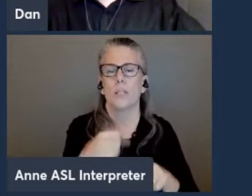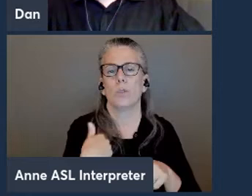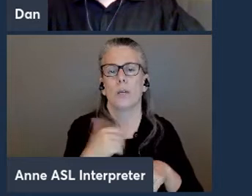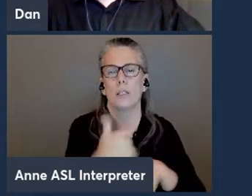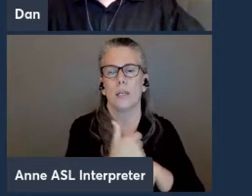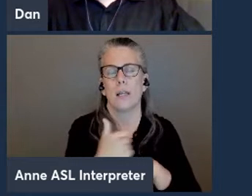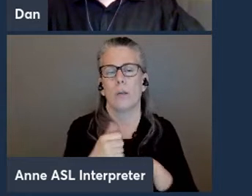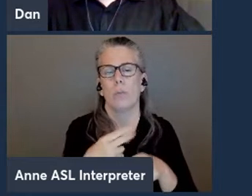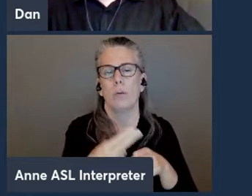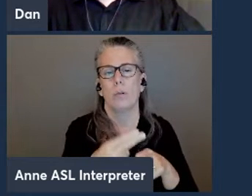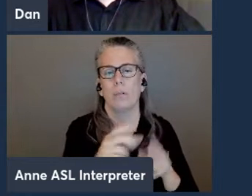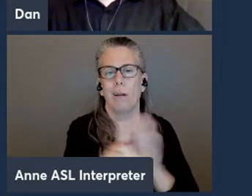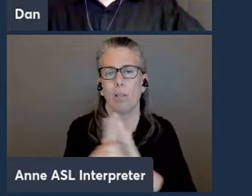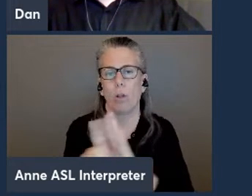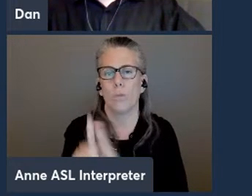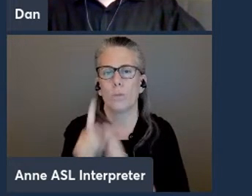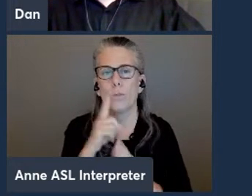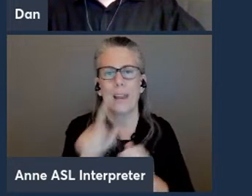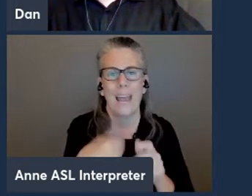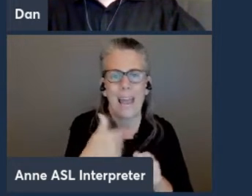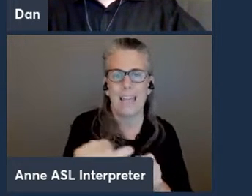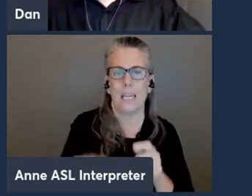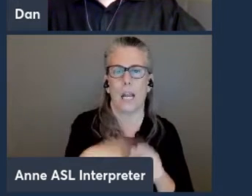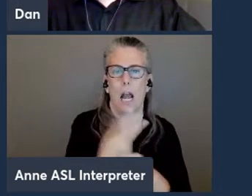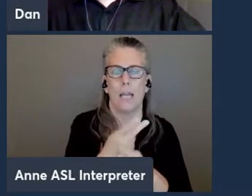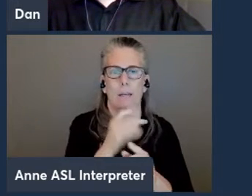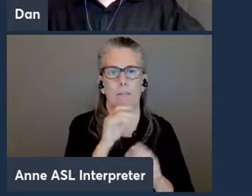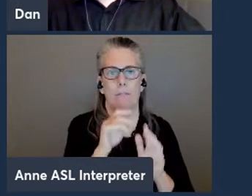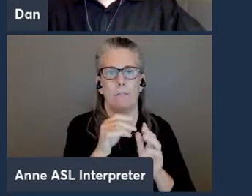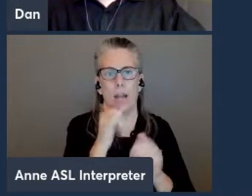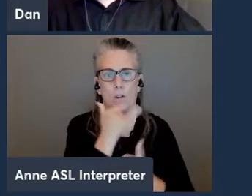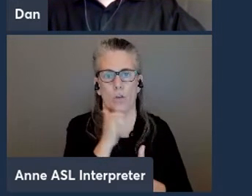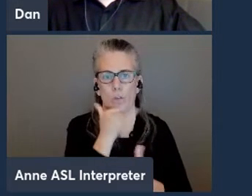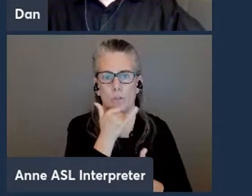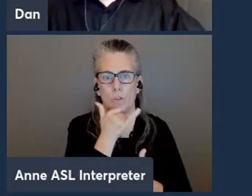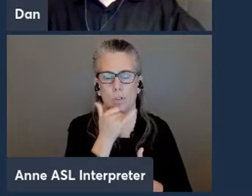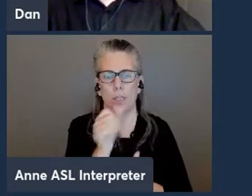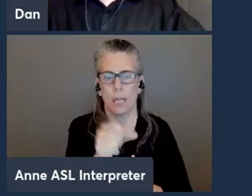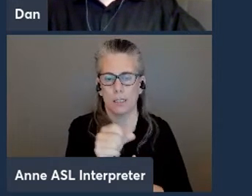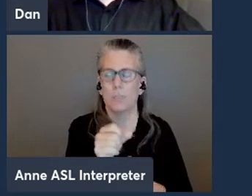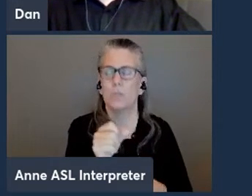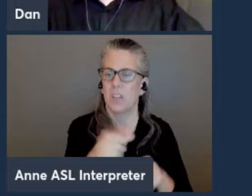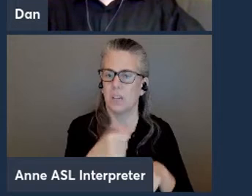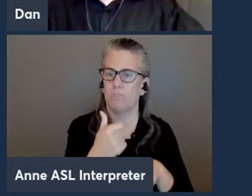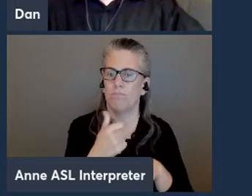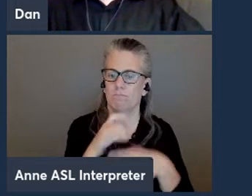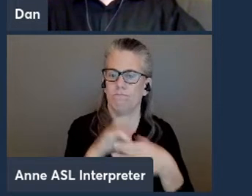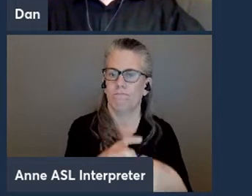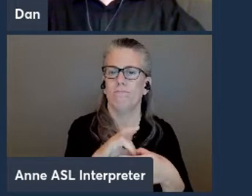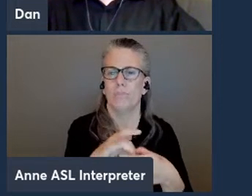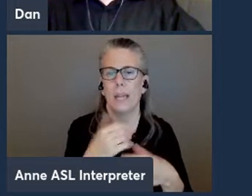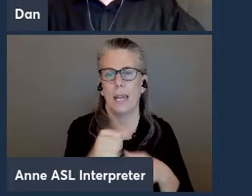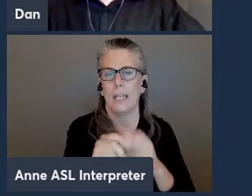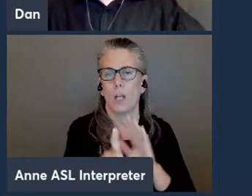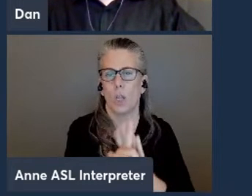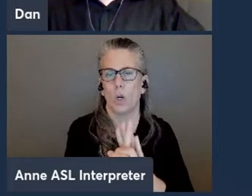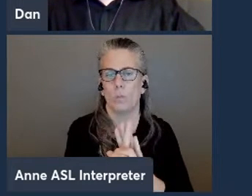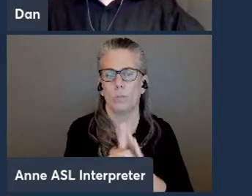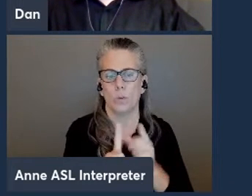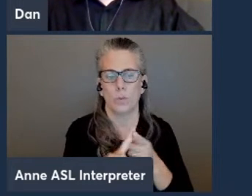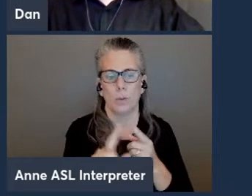So, if you see any increase in the number of errors, you can alarm and get notified. Okay.